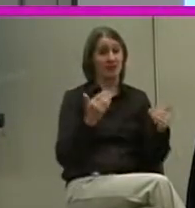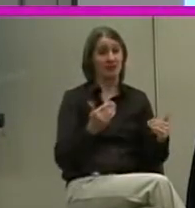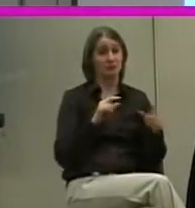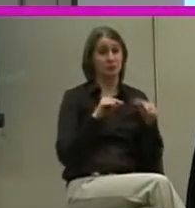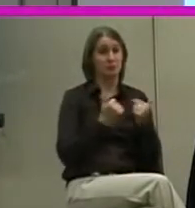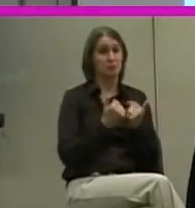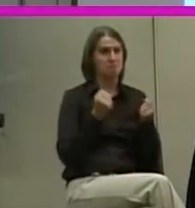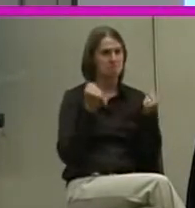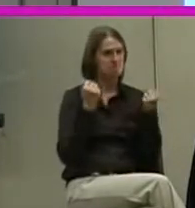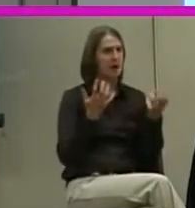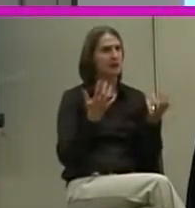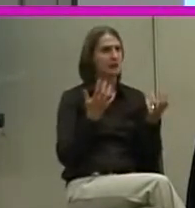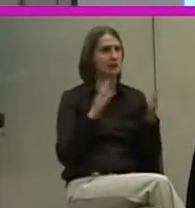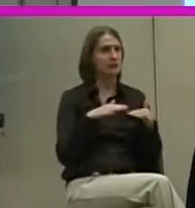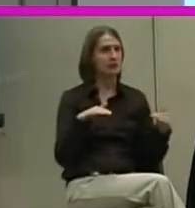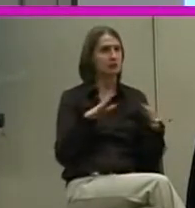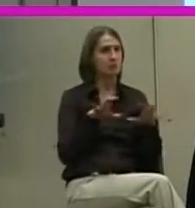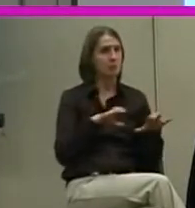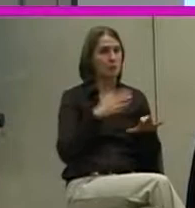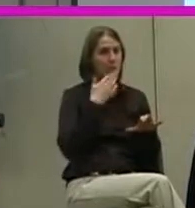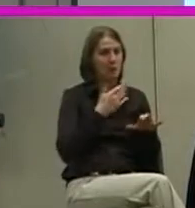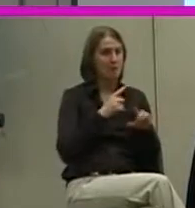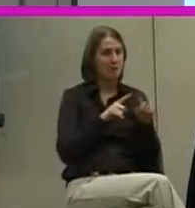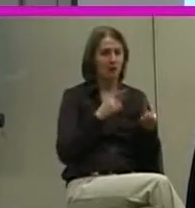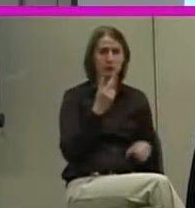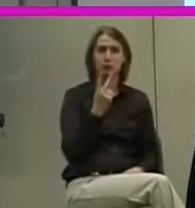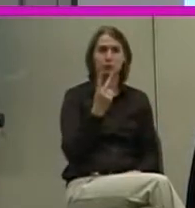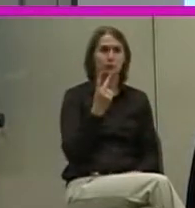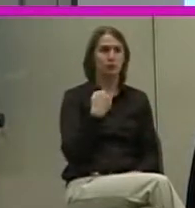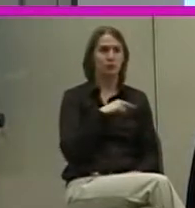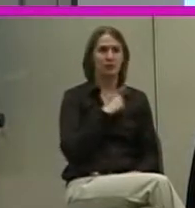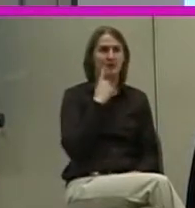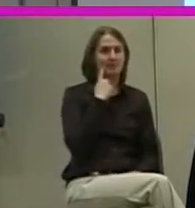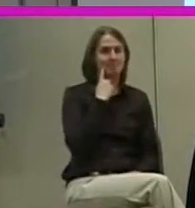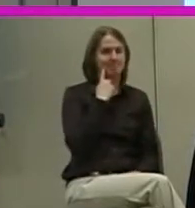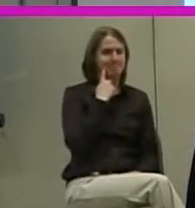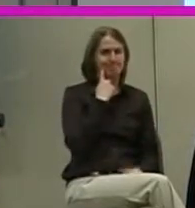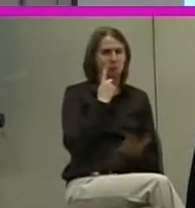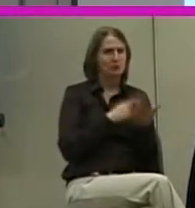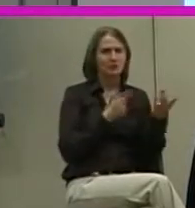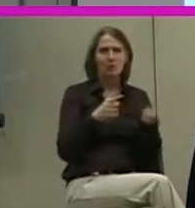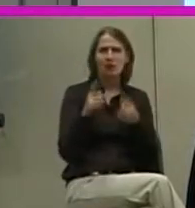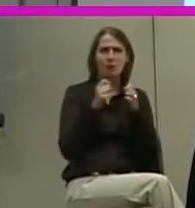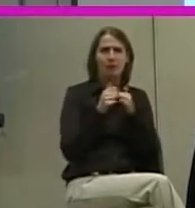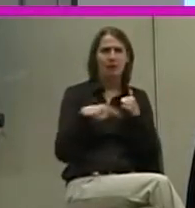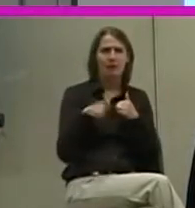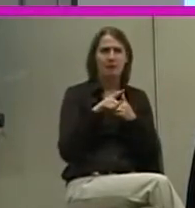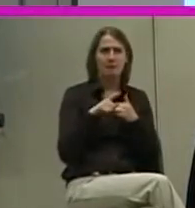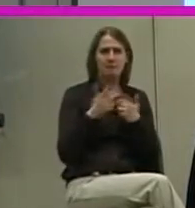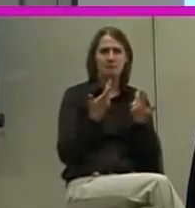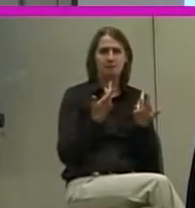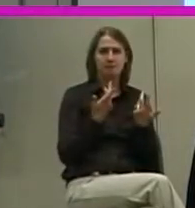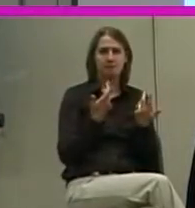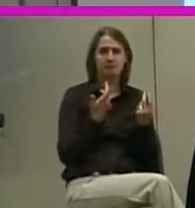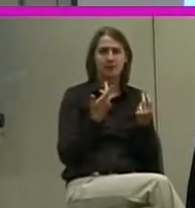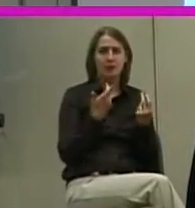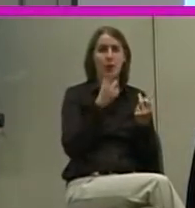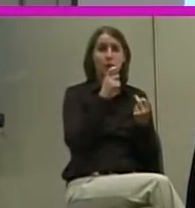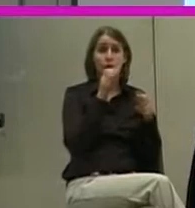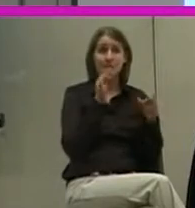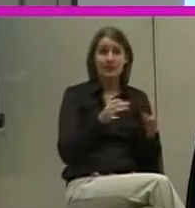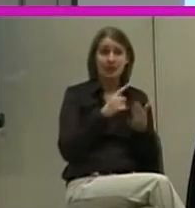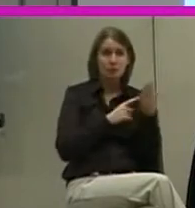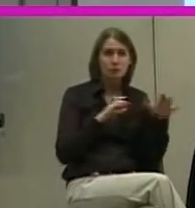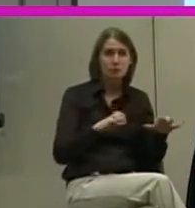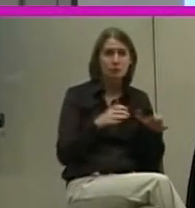had, a whole bunch of kids are doing well, but there are 2 that we would say, what's going on? Who decides what to